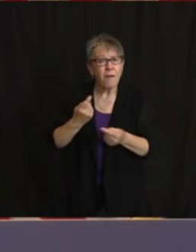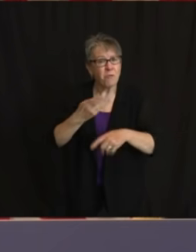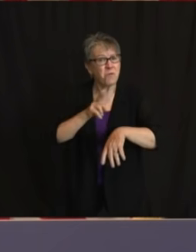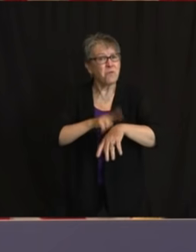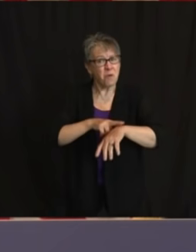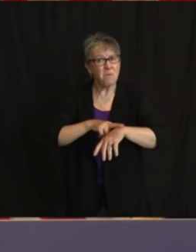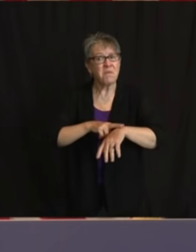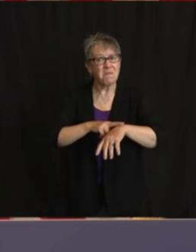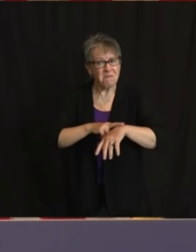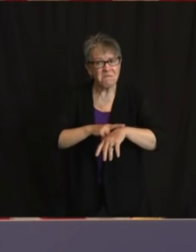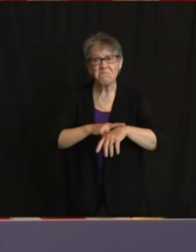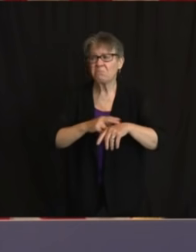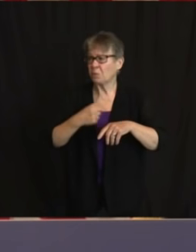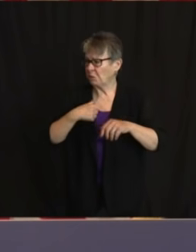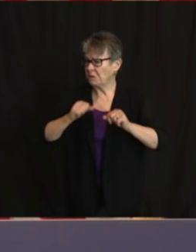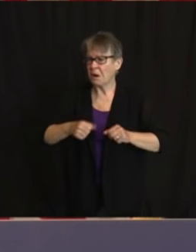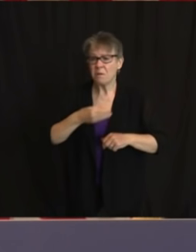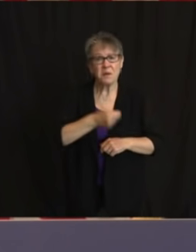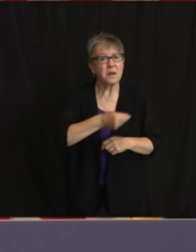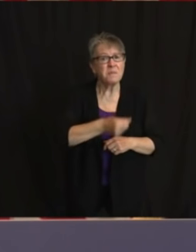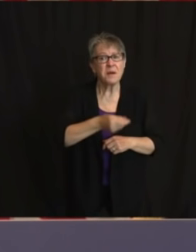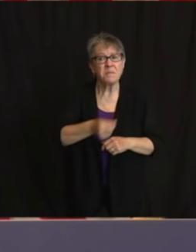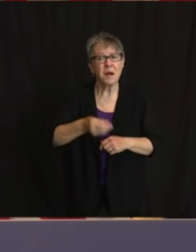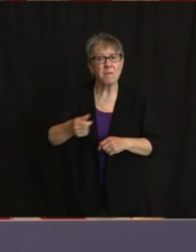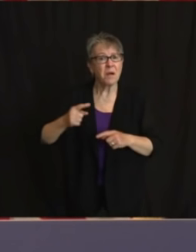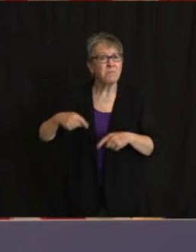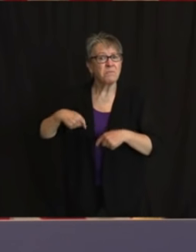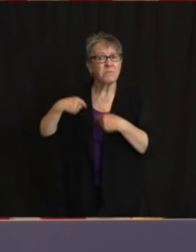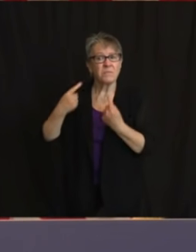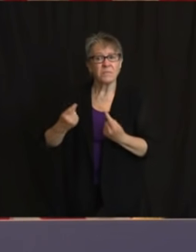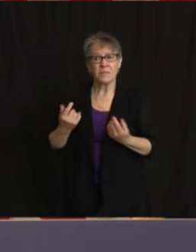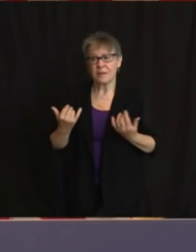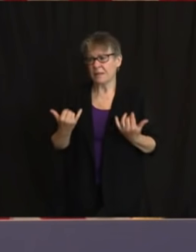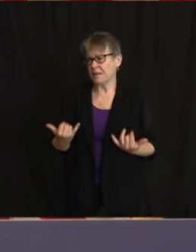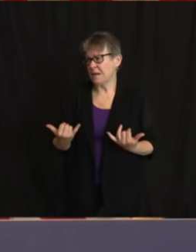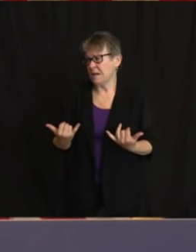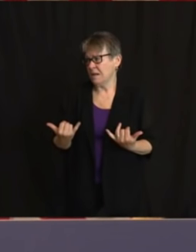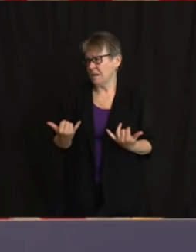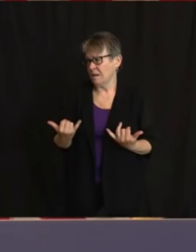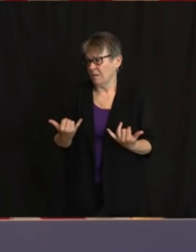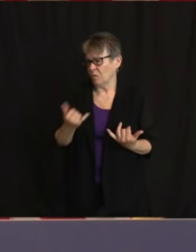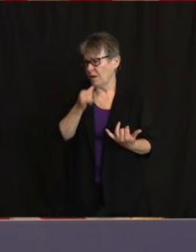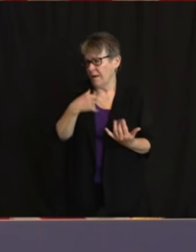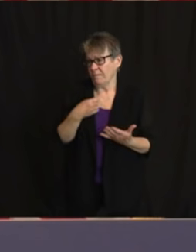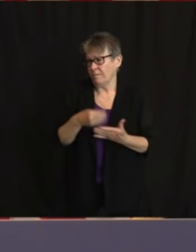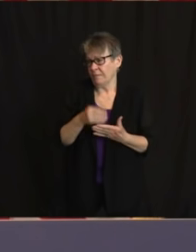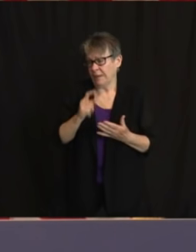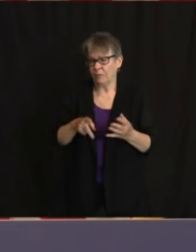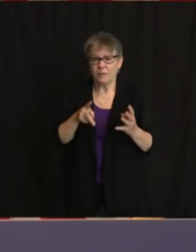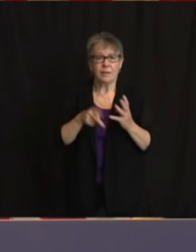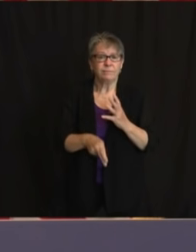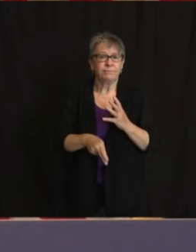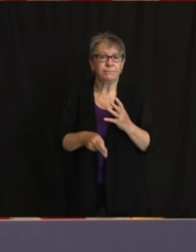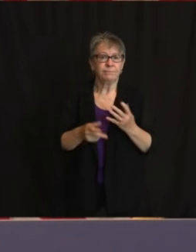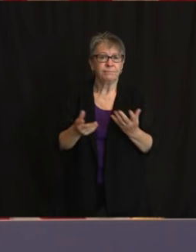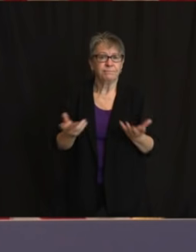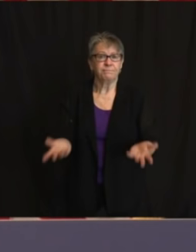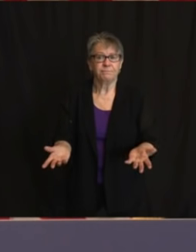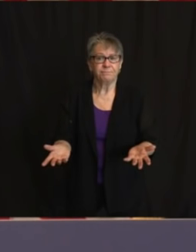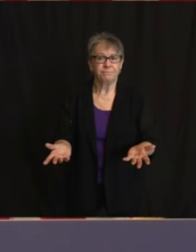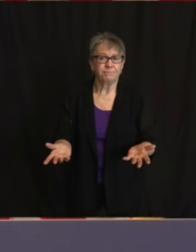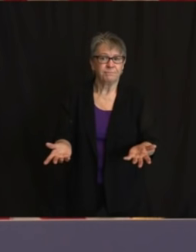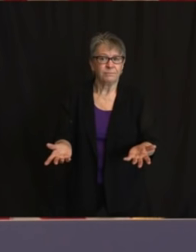we would have clearly entertained, but we just don't have the shekels right now to do that. I can't give you any more